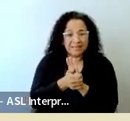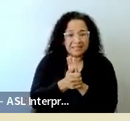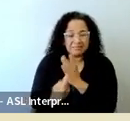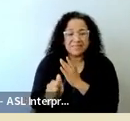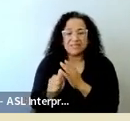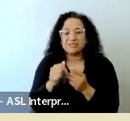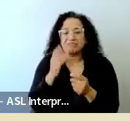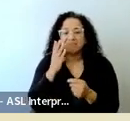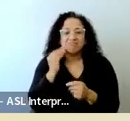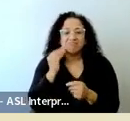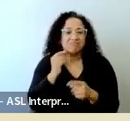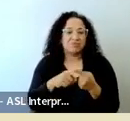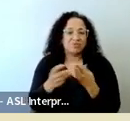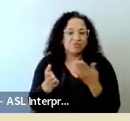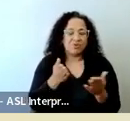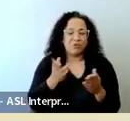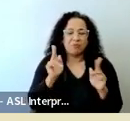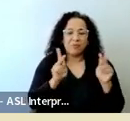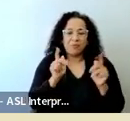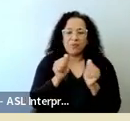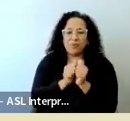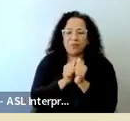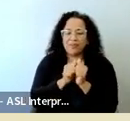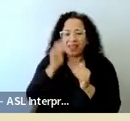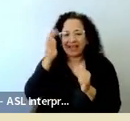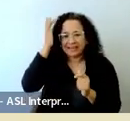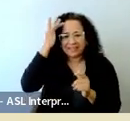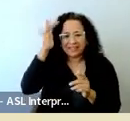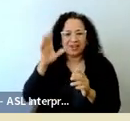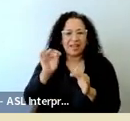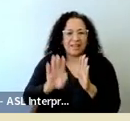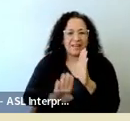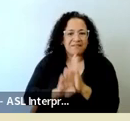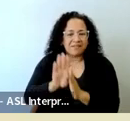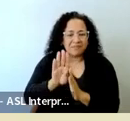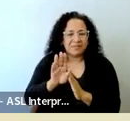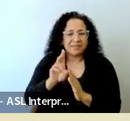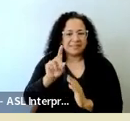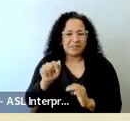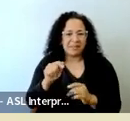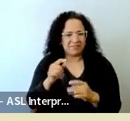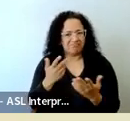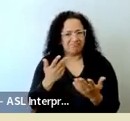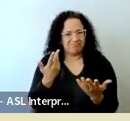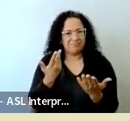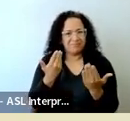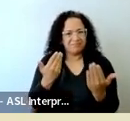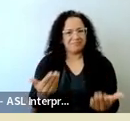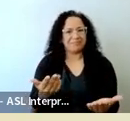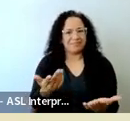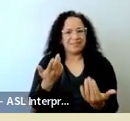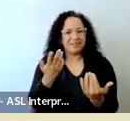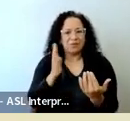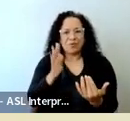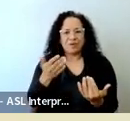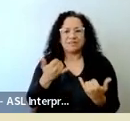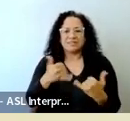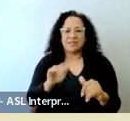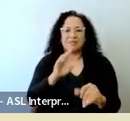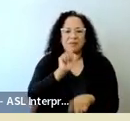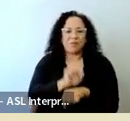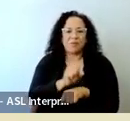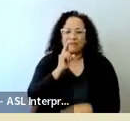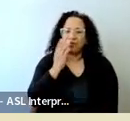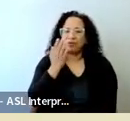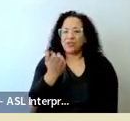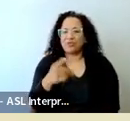to serve individuals with intellectual and developmental disabilities, then by all means, there will still be work for you to support